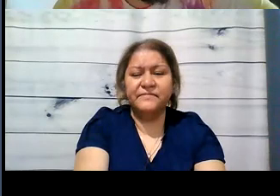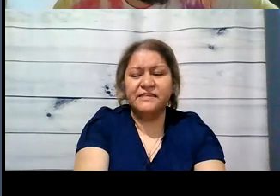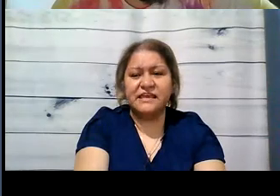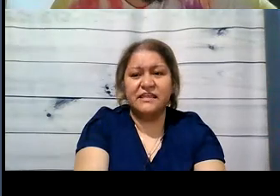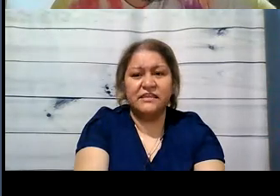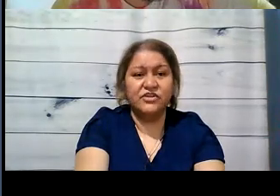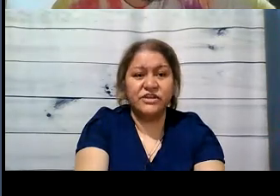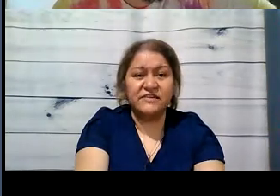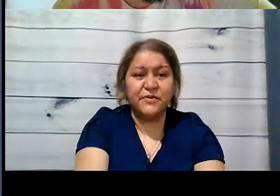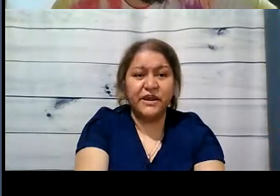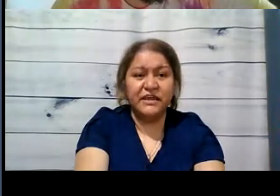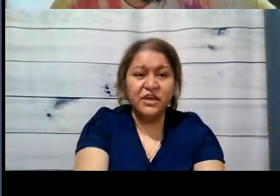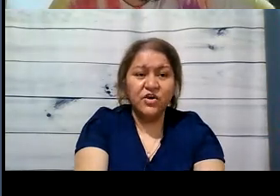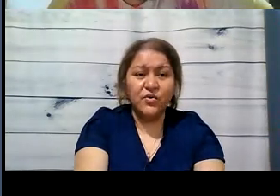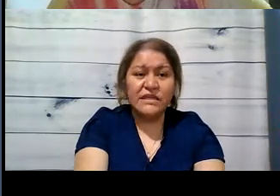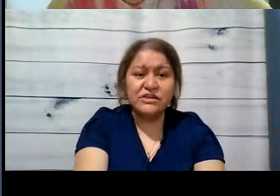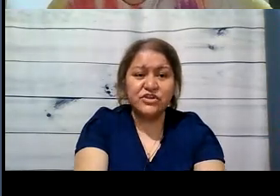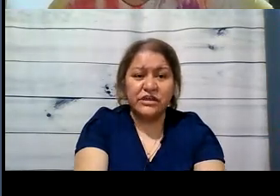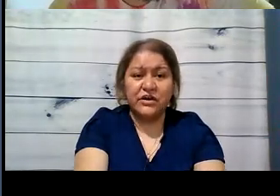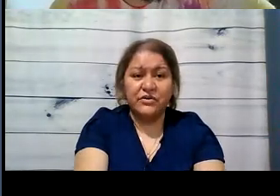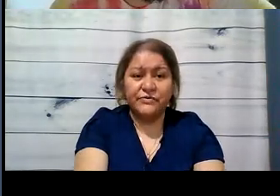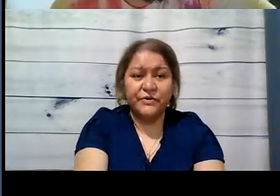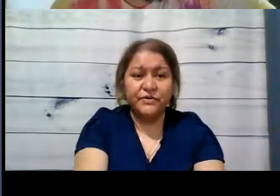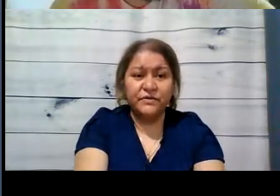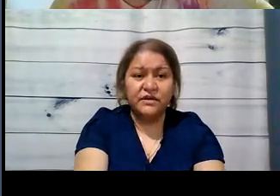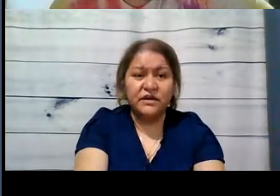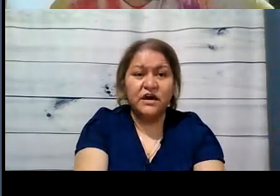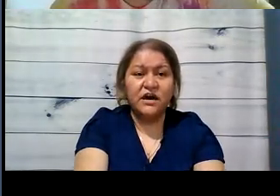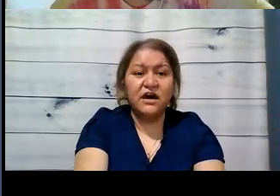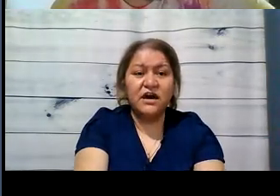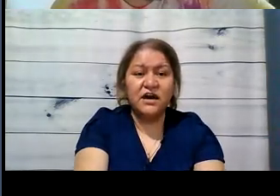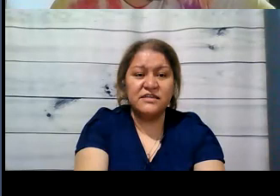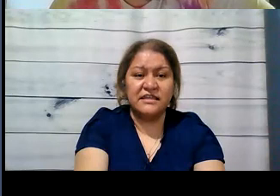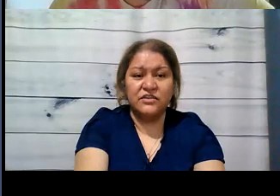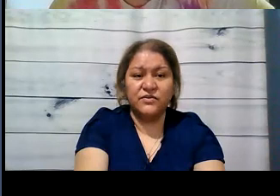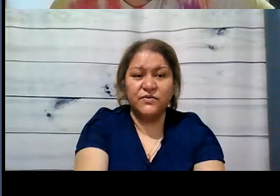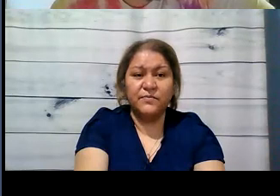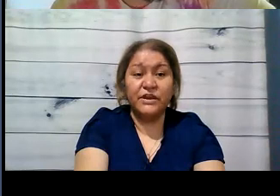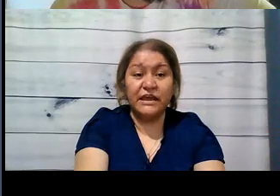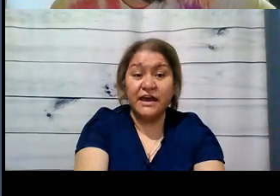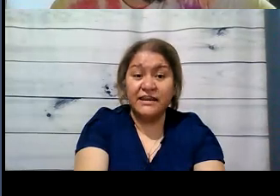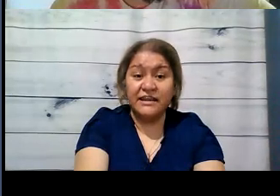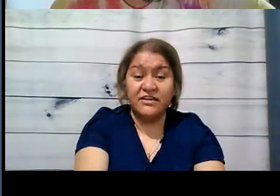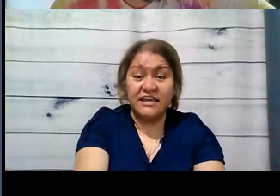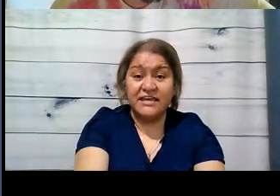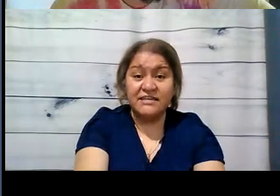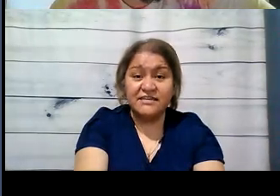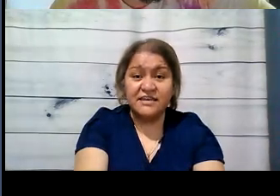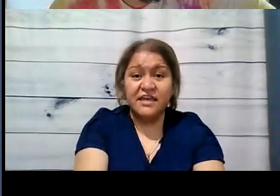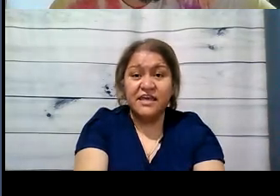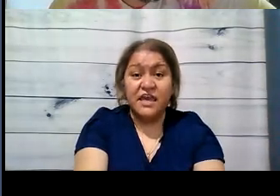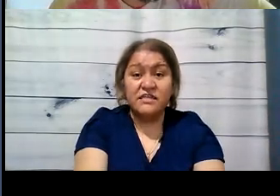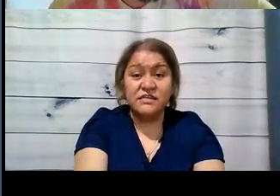Mmm, said the Duchess, spreading quince jelly on her roll. Ah, said the Duke, putting honey on